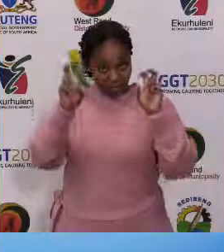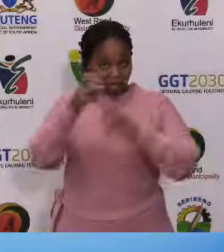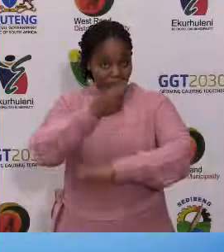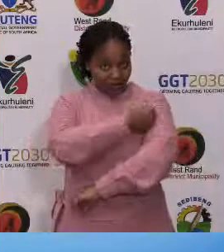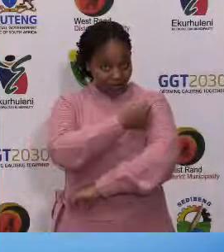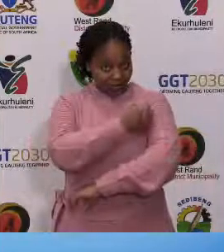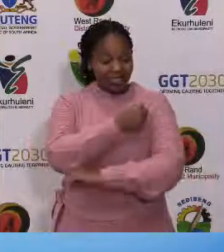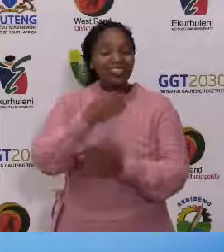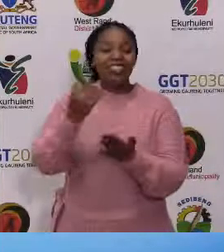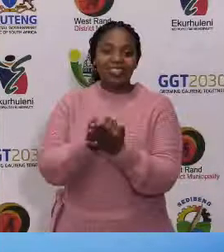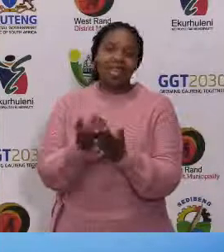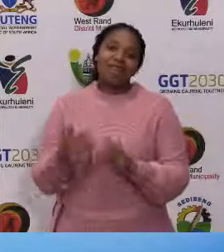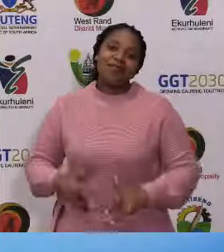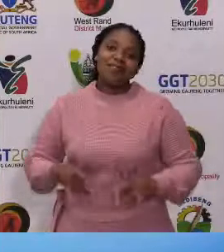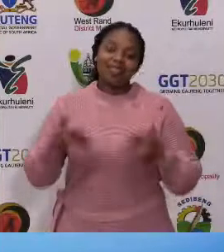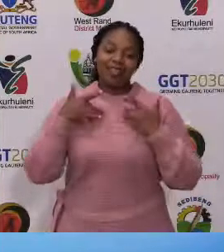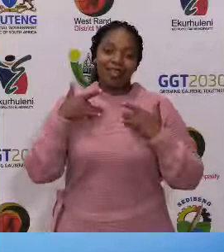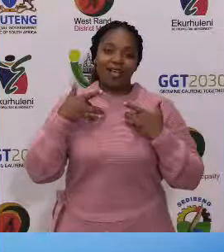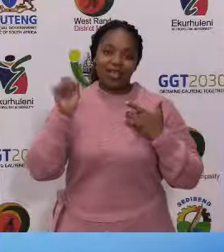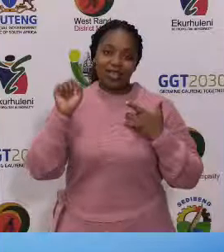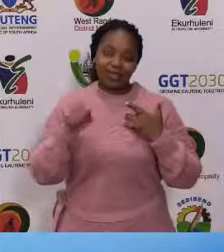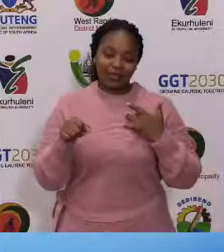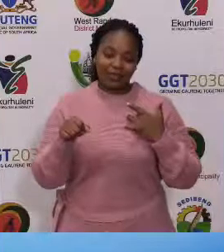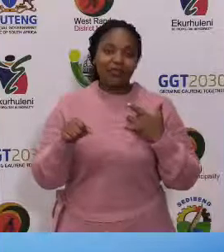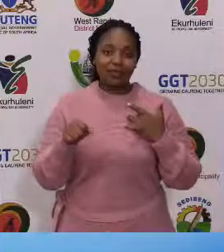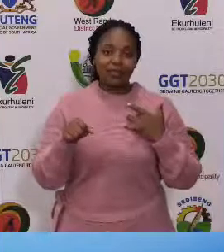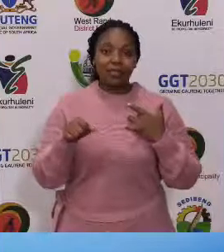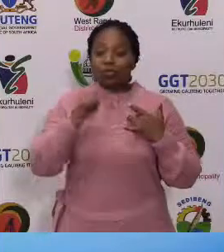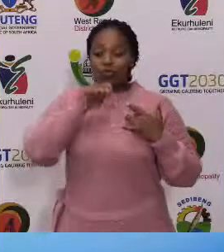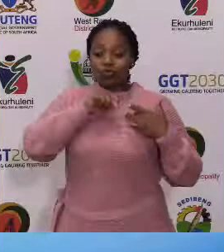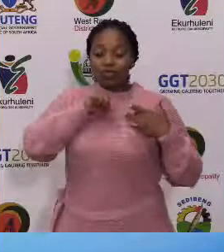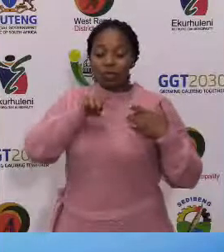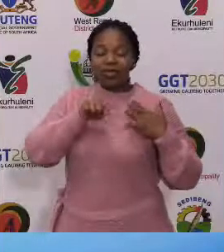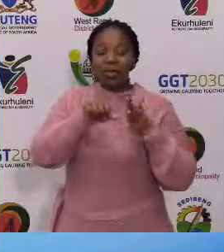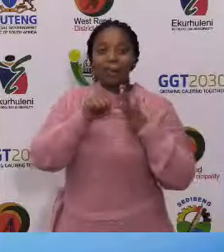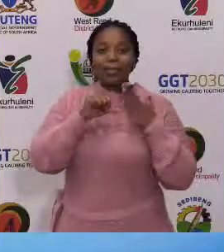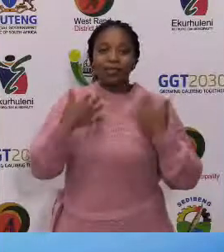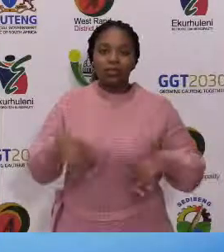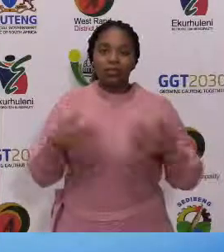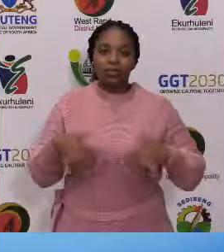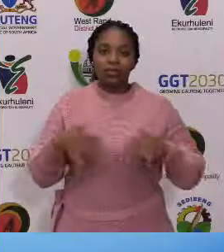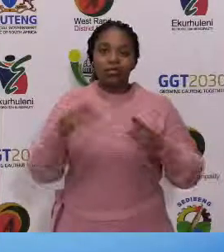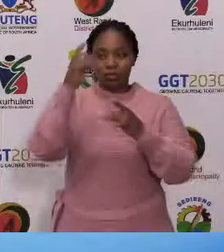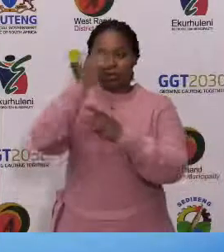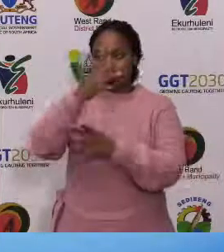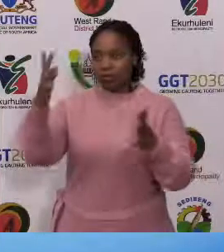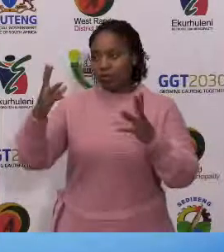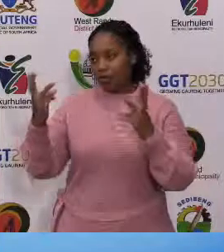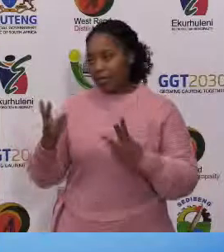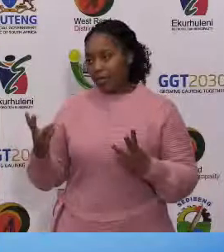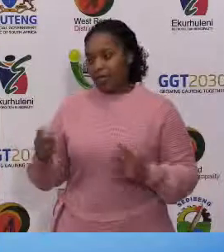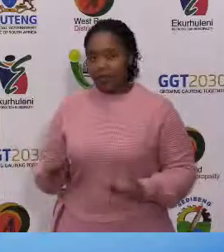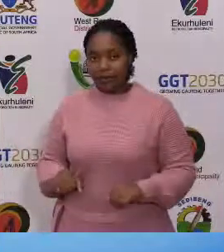save life, and that's an extremely important message to get out there.